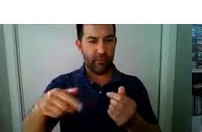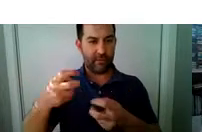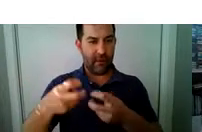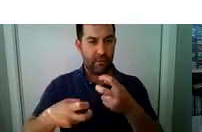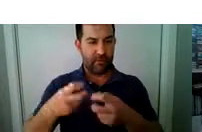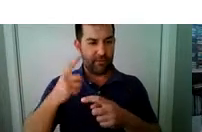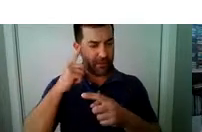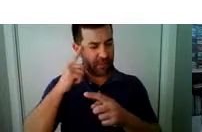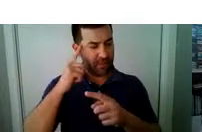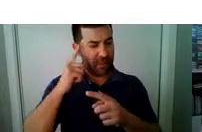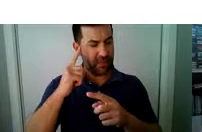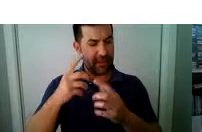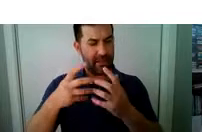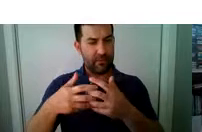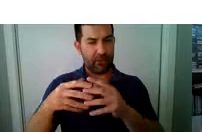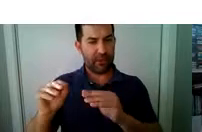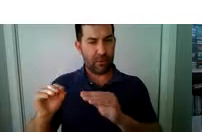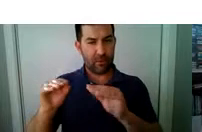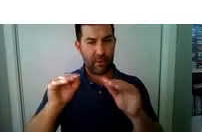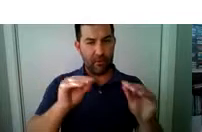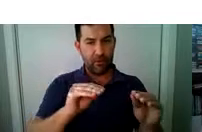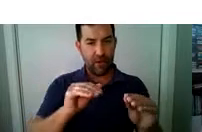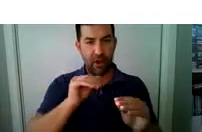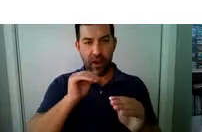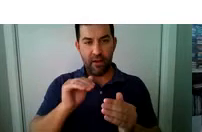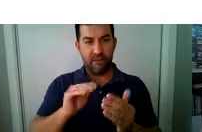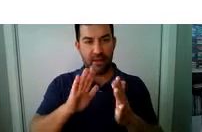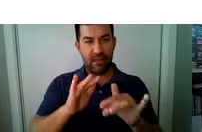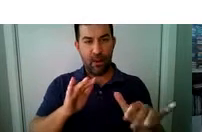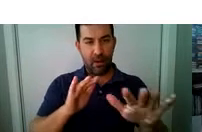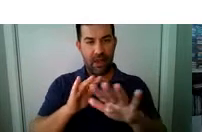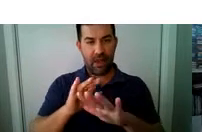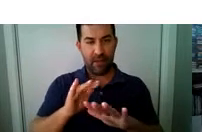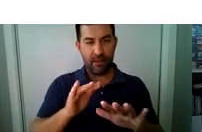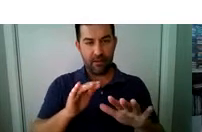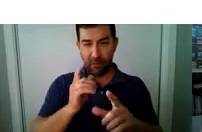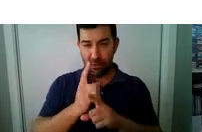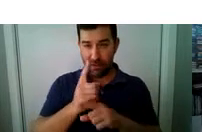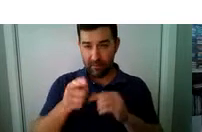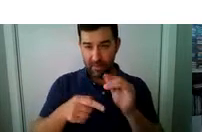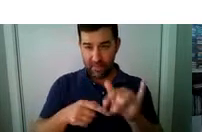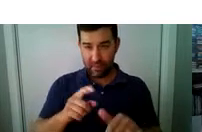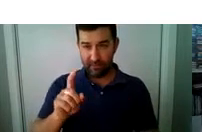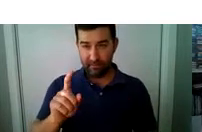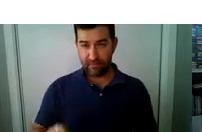maybe relocating those ticket machines so that they might not be facing that way. Am I right about that, Breen?